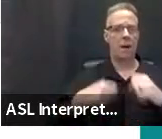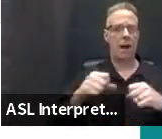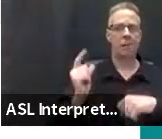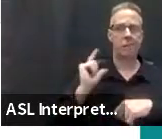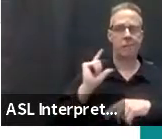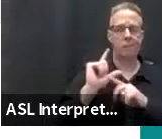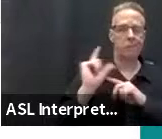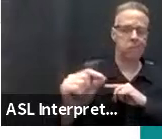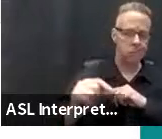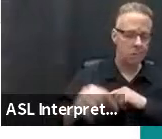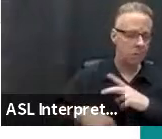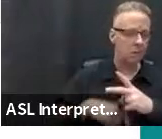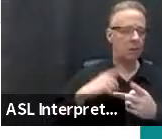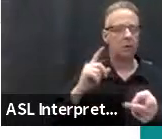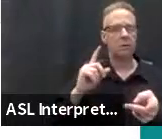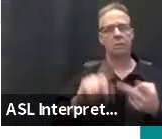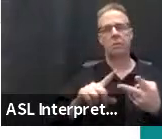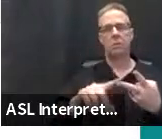on their